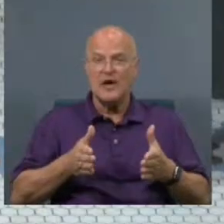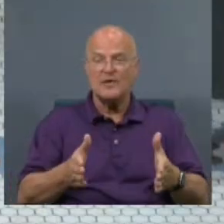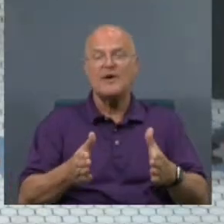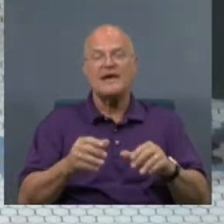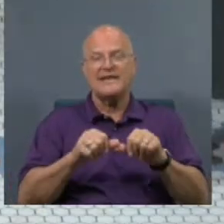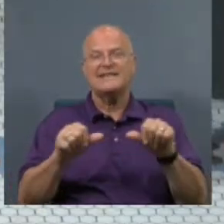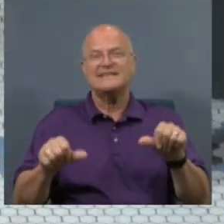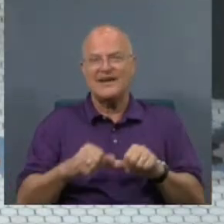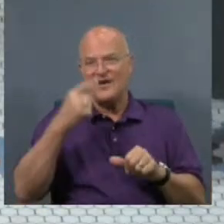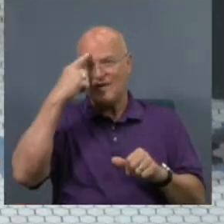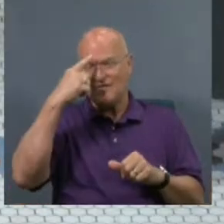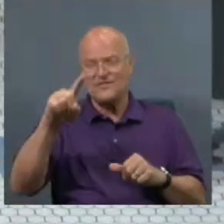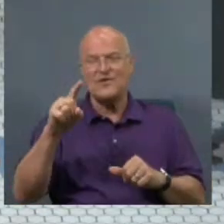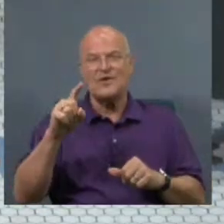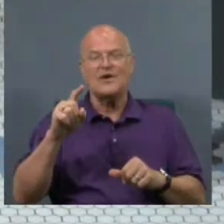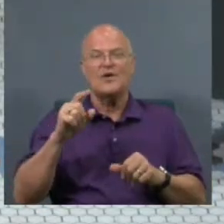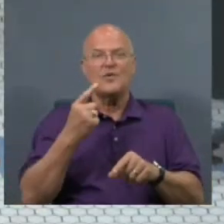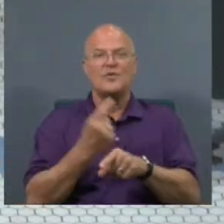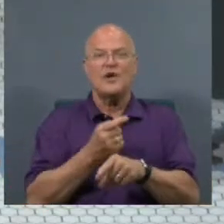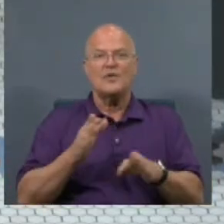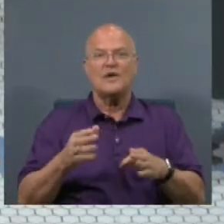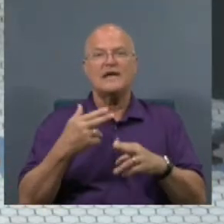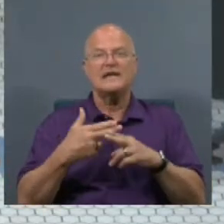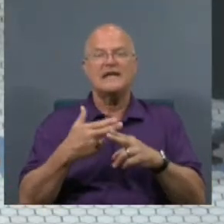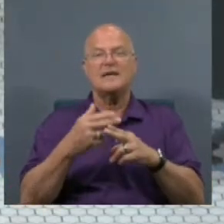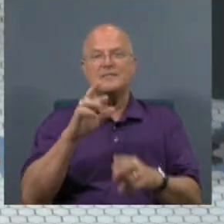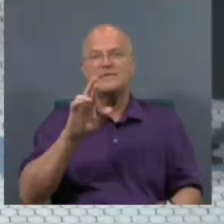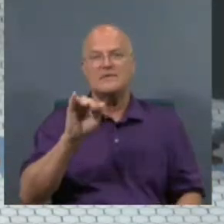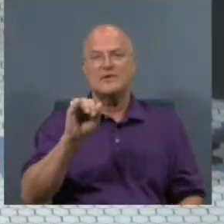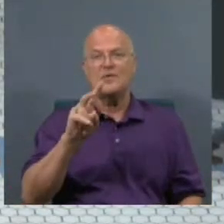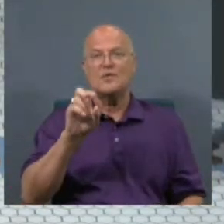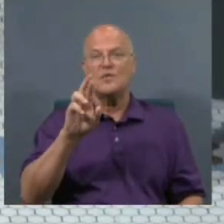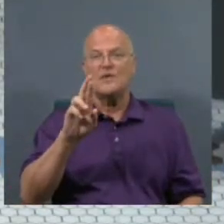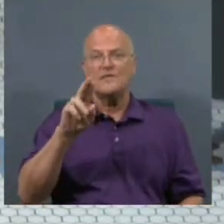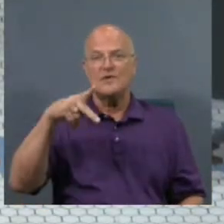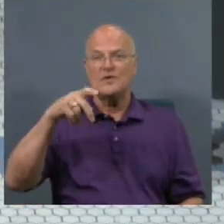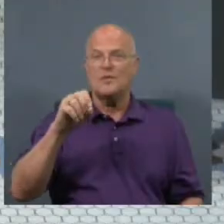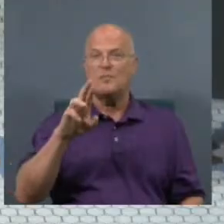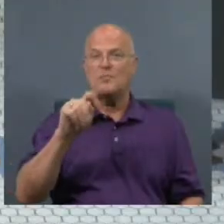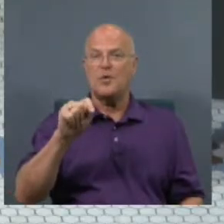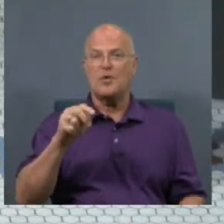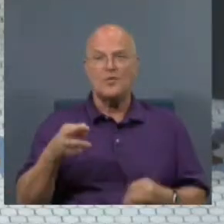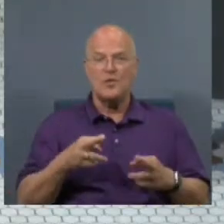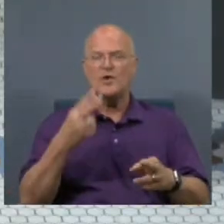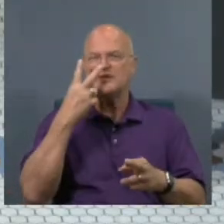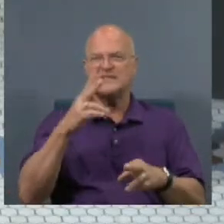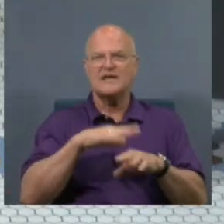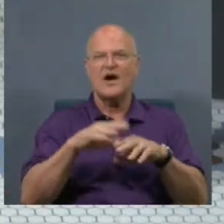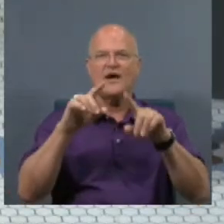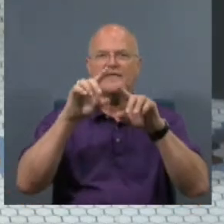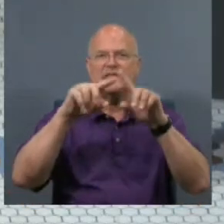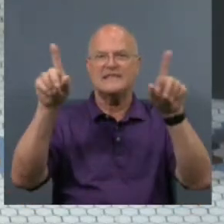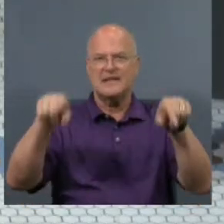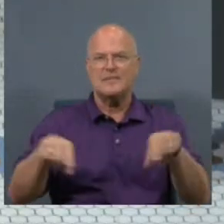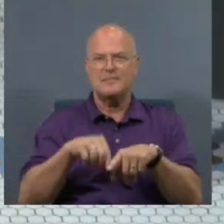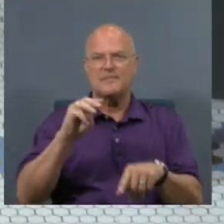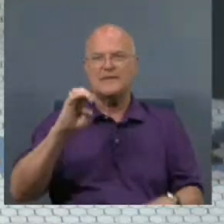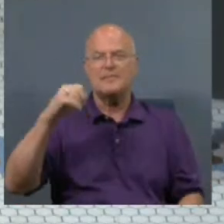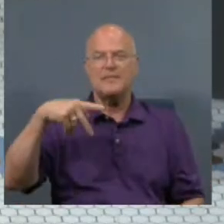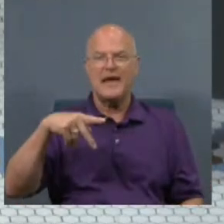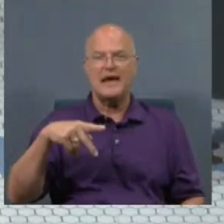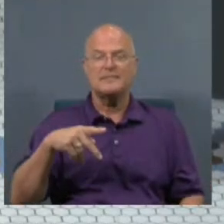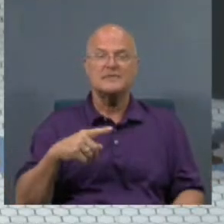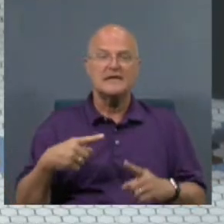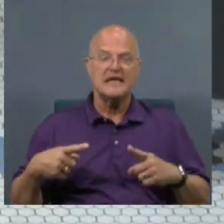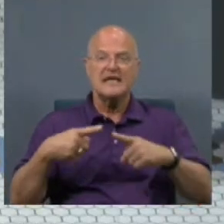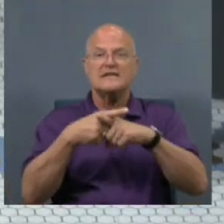subject area for a portion of a new roadway named Riverport Road. And I think you can see that on one of the other sketch maps. To